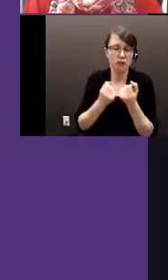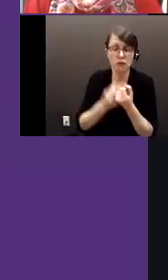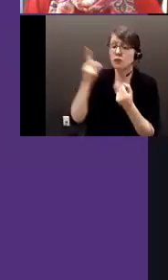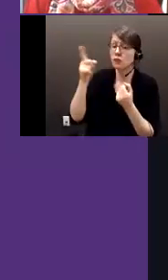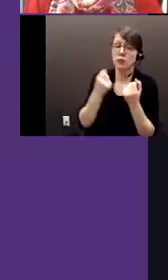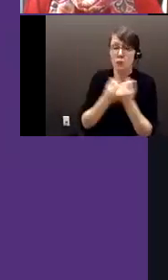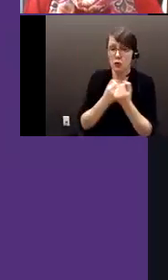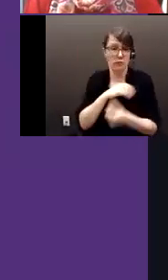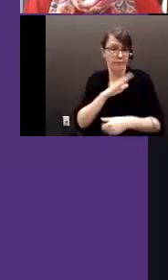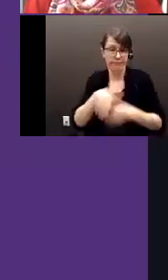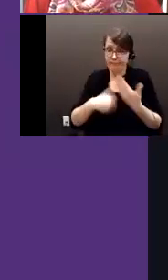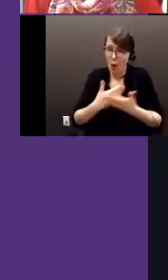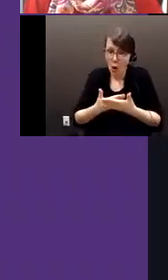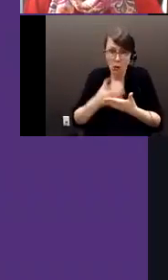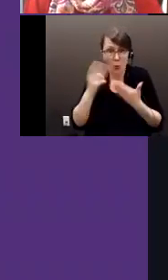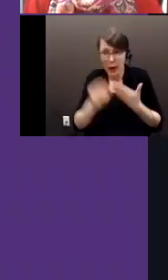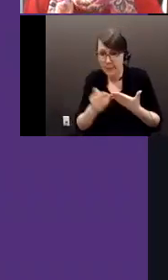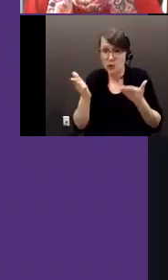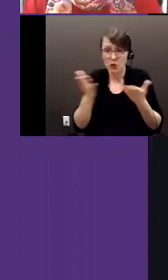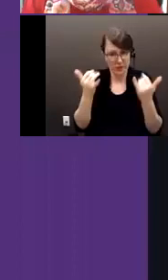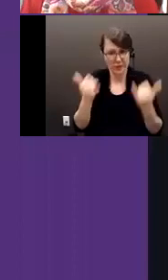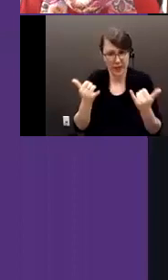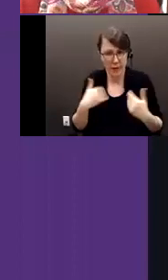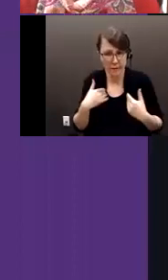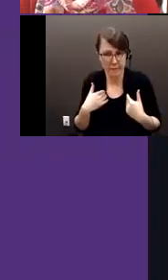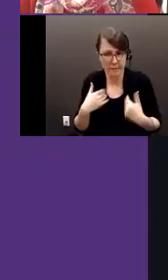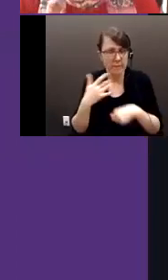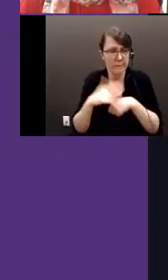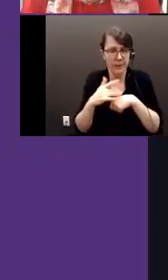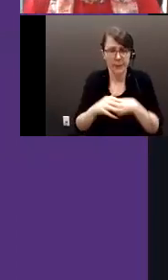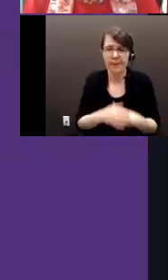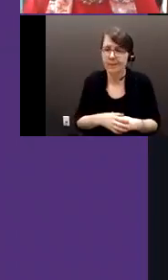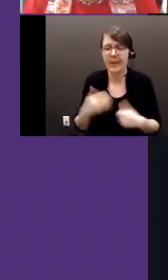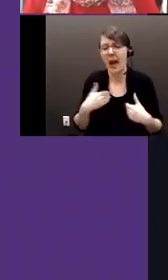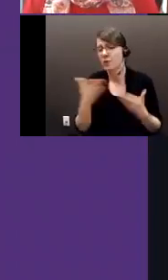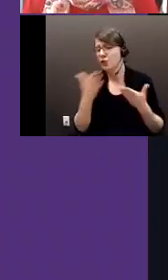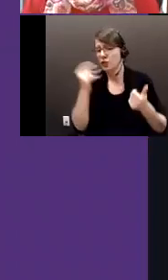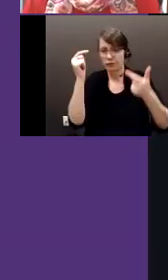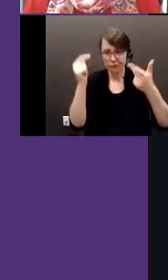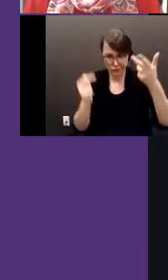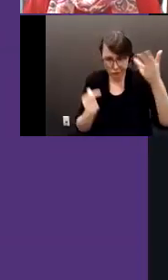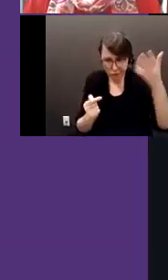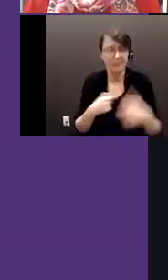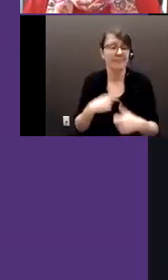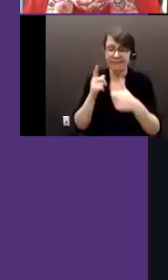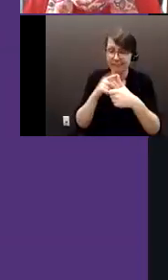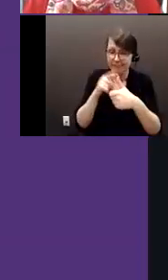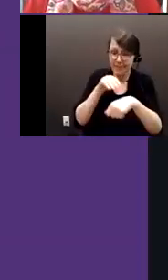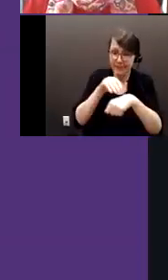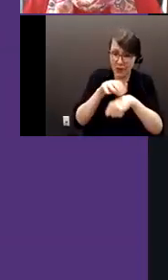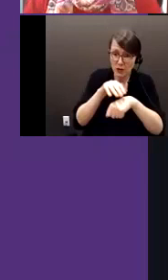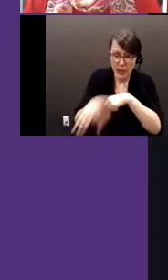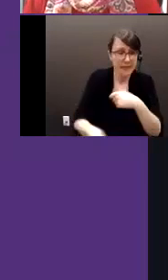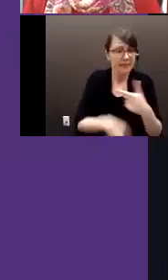that we have to offer at the center. And there's a variety of different services. Of course, we have counseling. We have